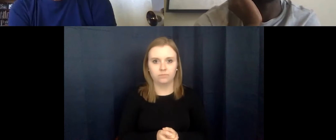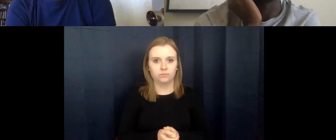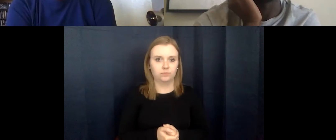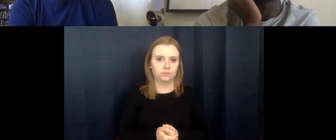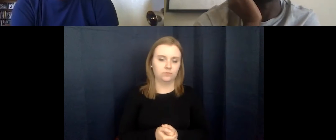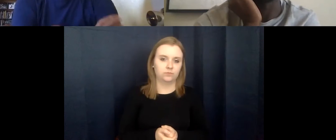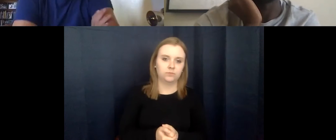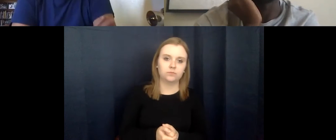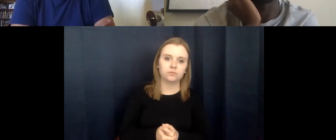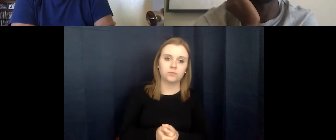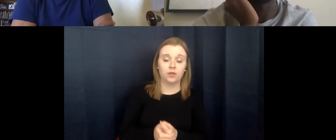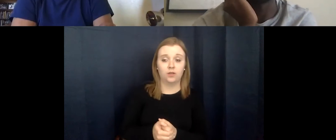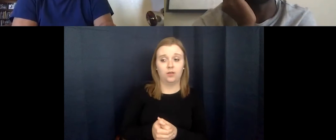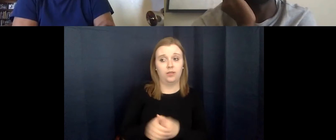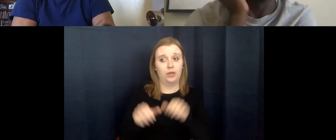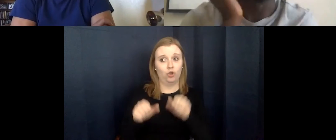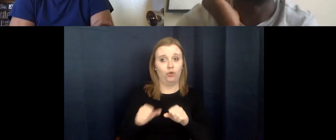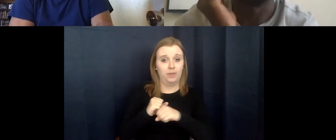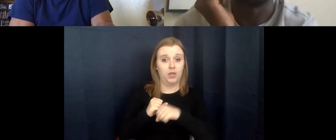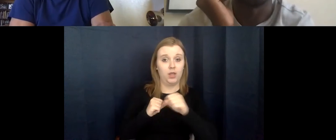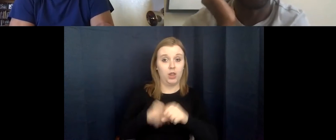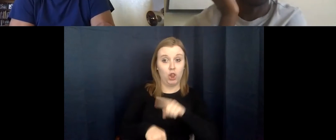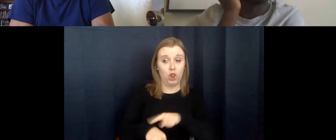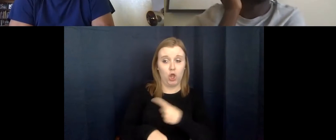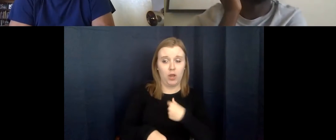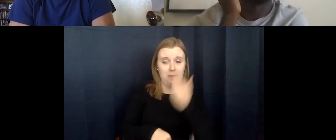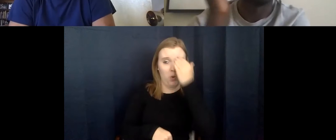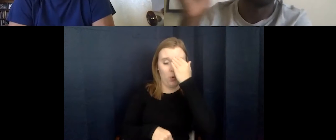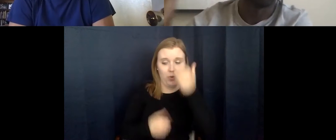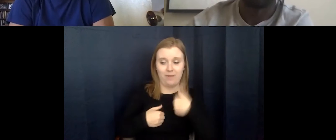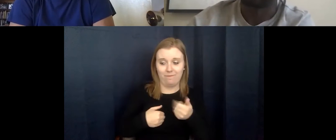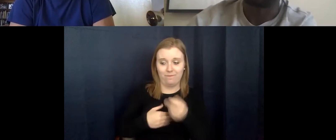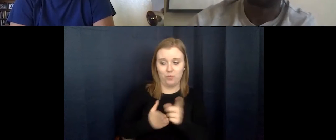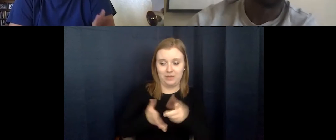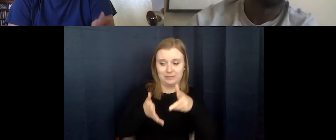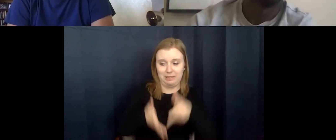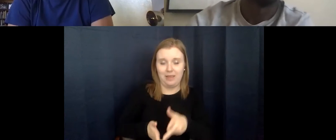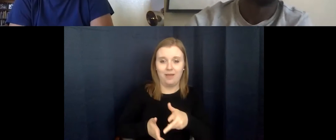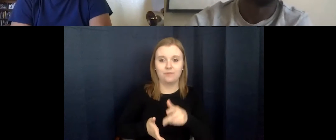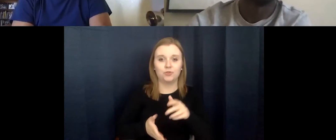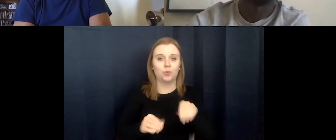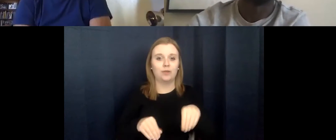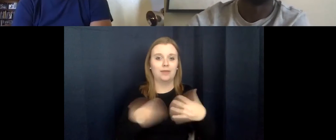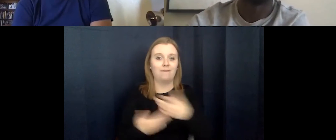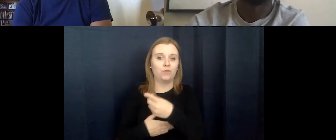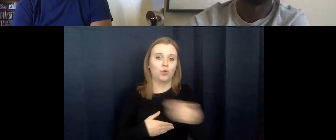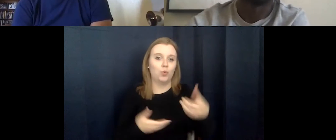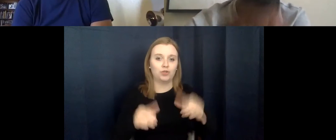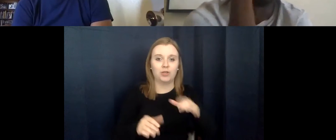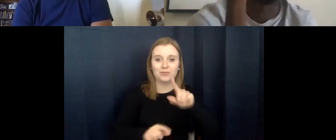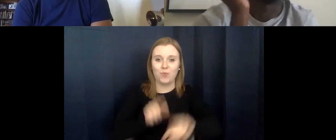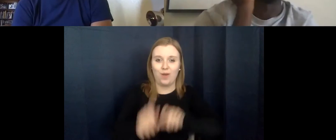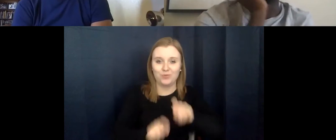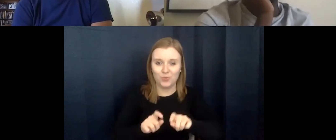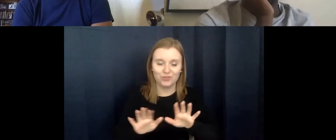That could be very long, and I'm aware that we've only got a couple of minutes if we want to give people a chance to ask questions. But I'll just say, I feel